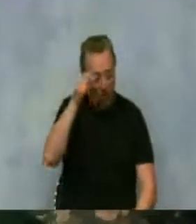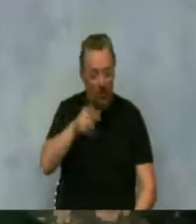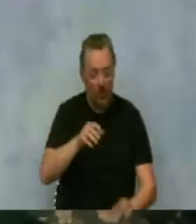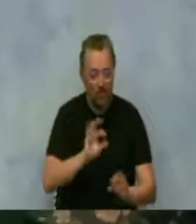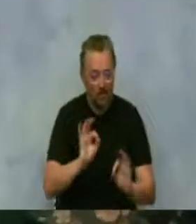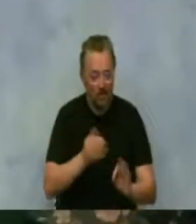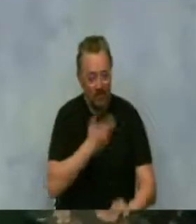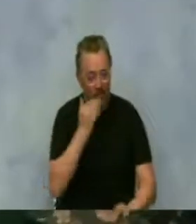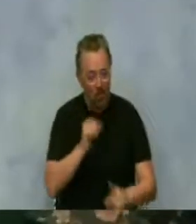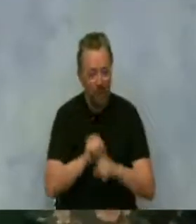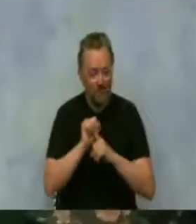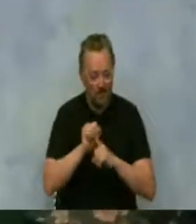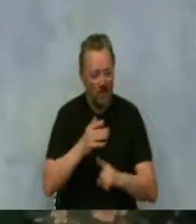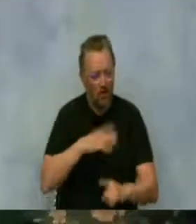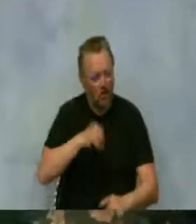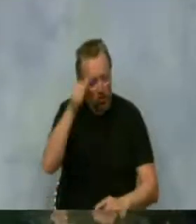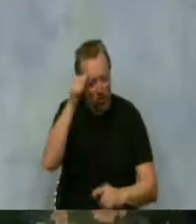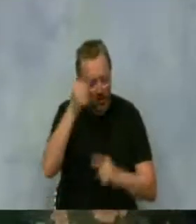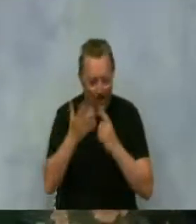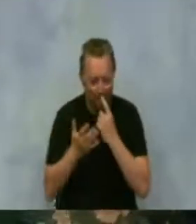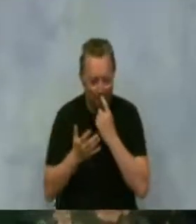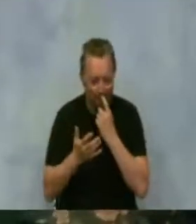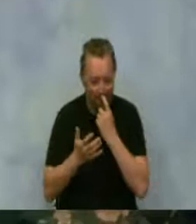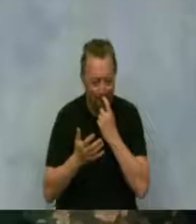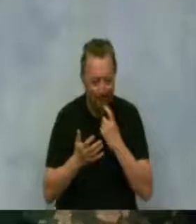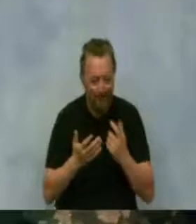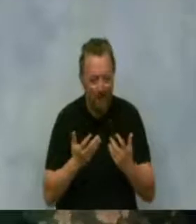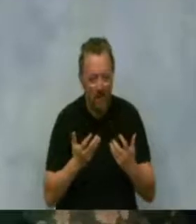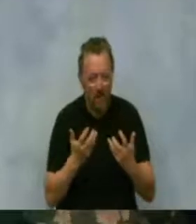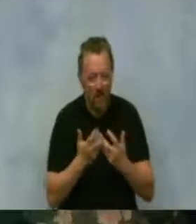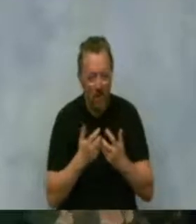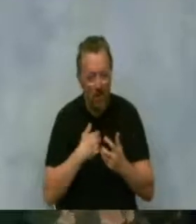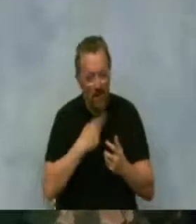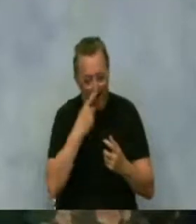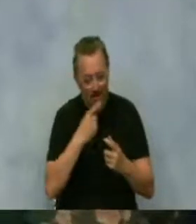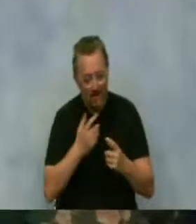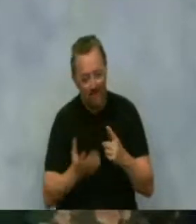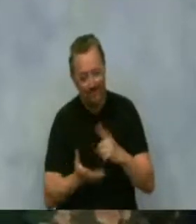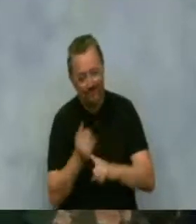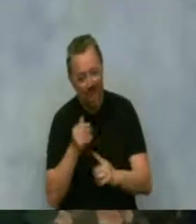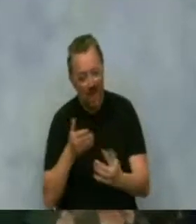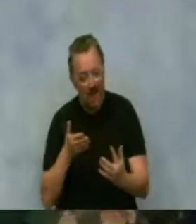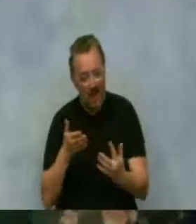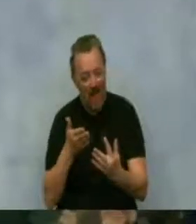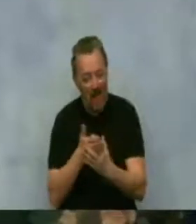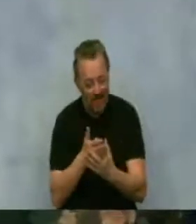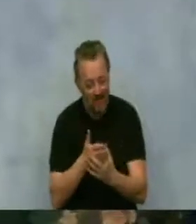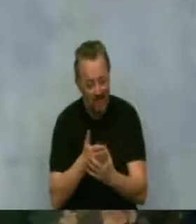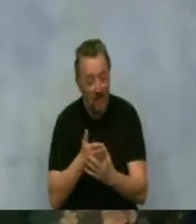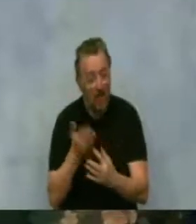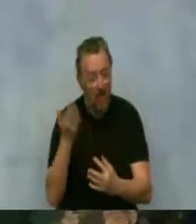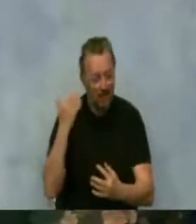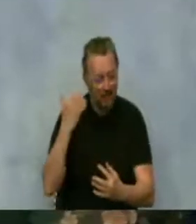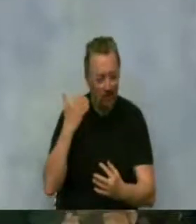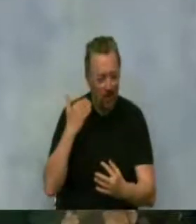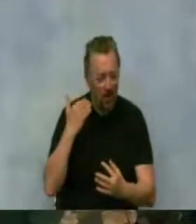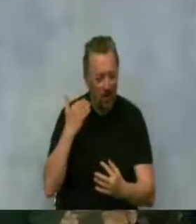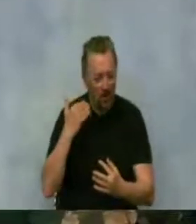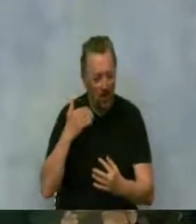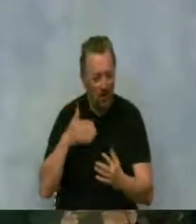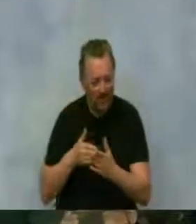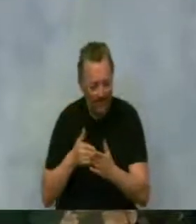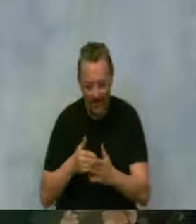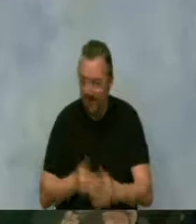But I just wondered, you know, what we're doing to try and gain access to these properties, which have been a problem before.